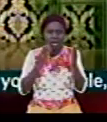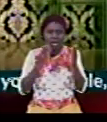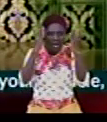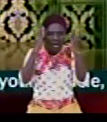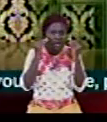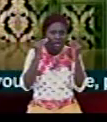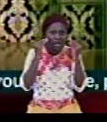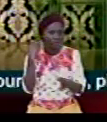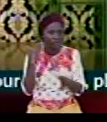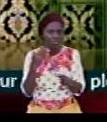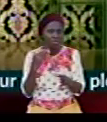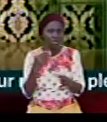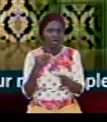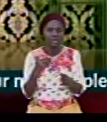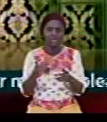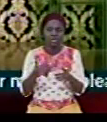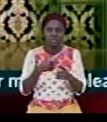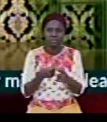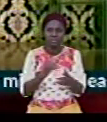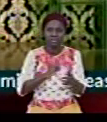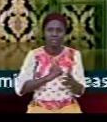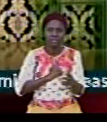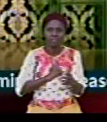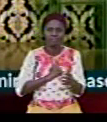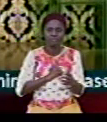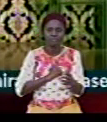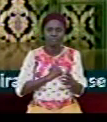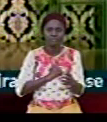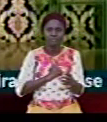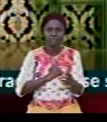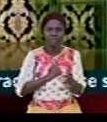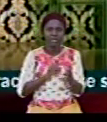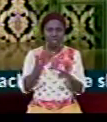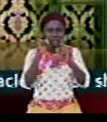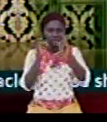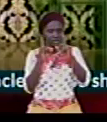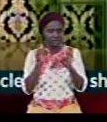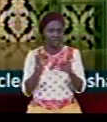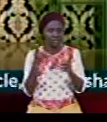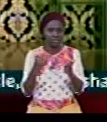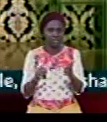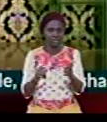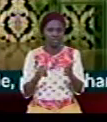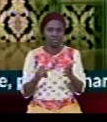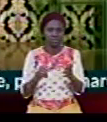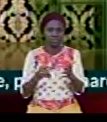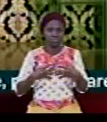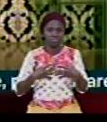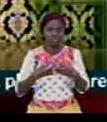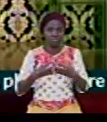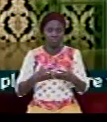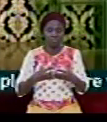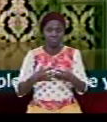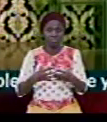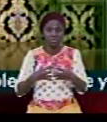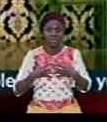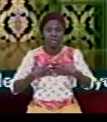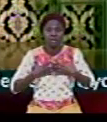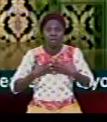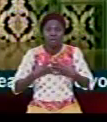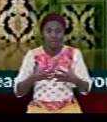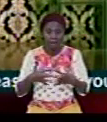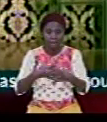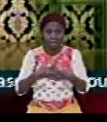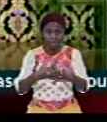placed the cuff at my hand and then checked the machine. Before this time, that machine has never told